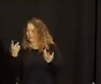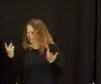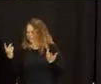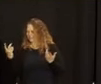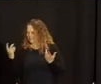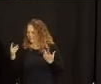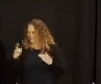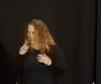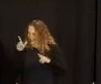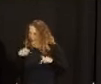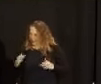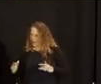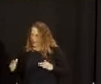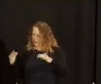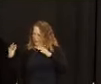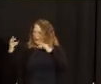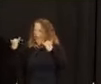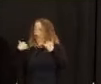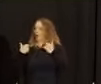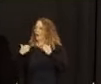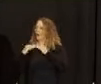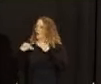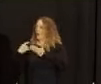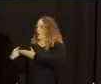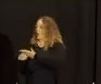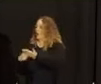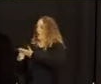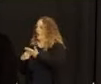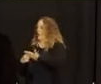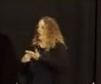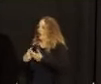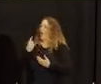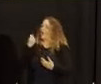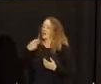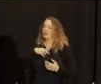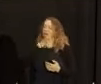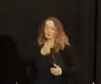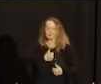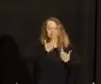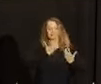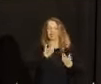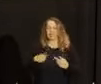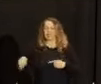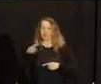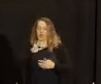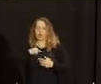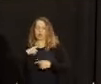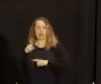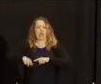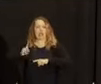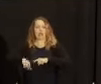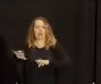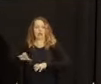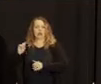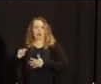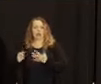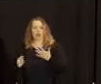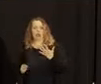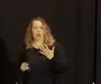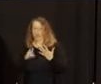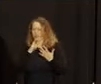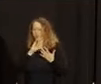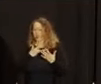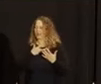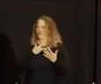you described, she had only been told about what I couldn't do. So it put this fear in her, and